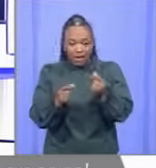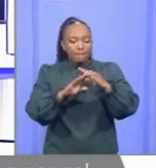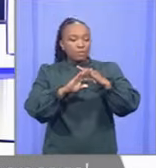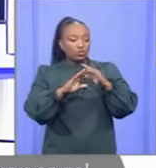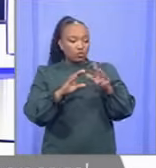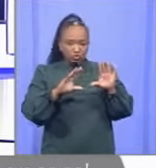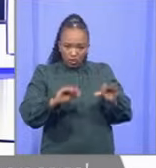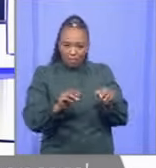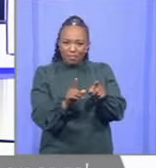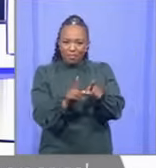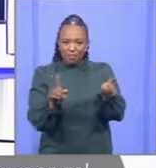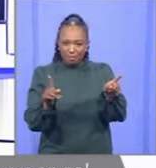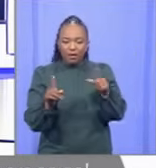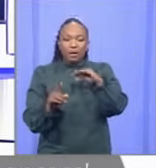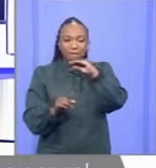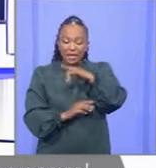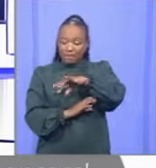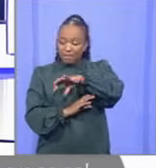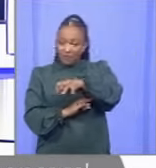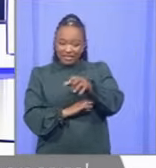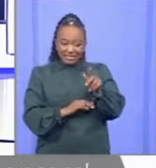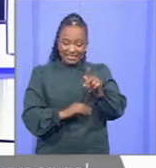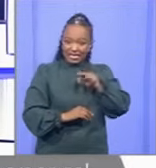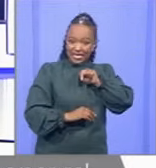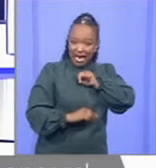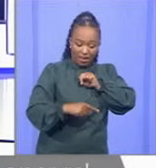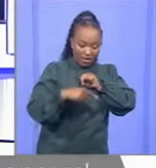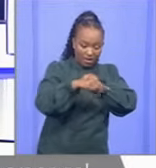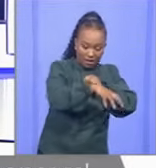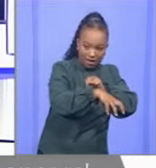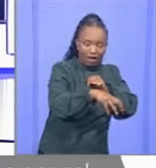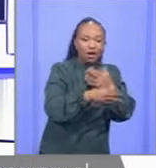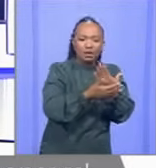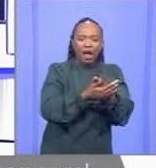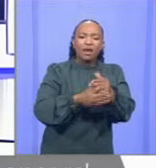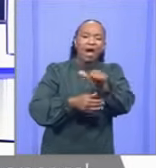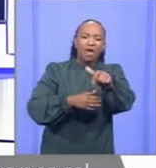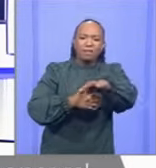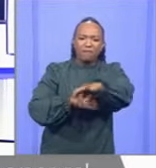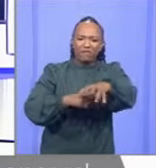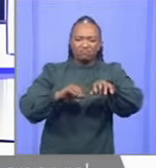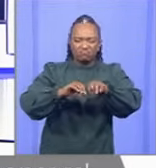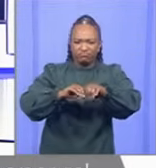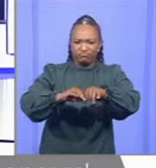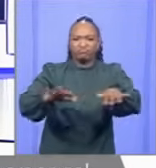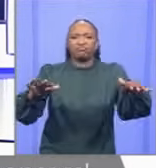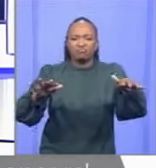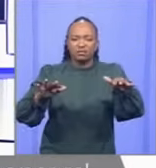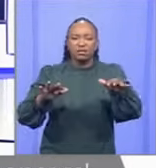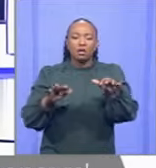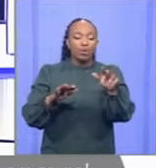bo ka kekela diprofenseng tše dingwe. O boletše seo nakong ya kopano ya matšatši a mabedi ya SALGA mo go bego